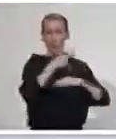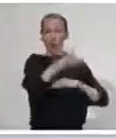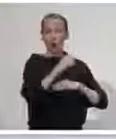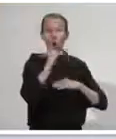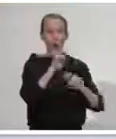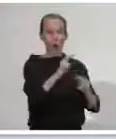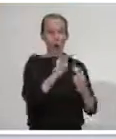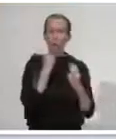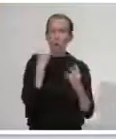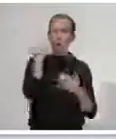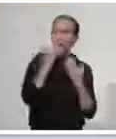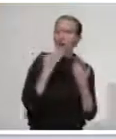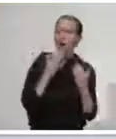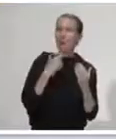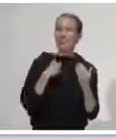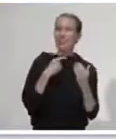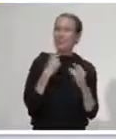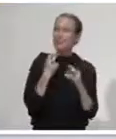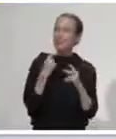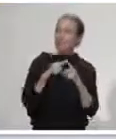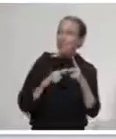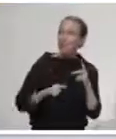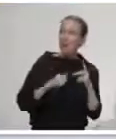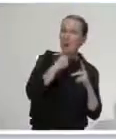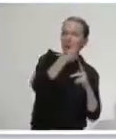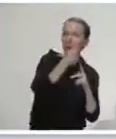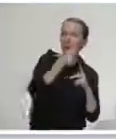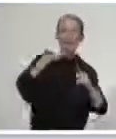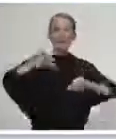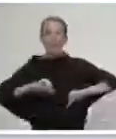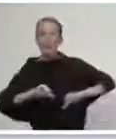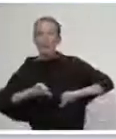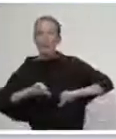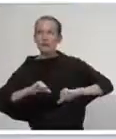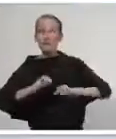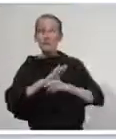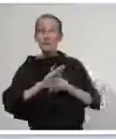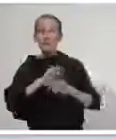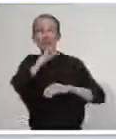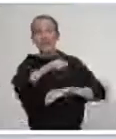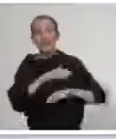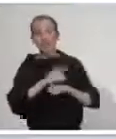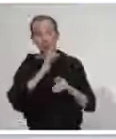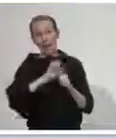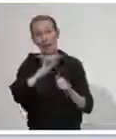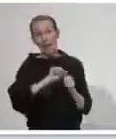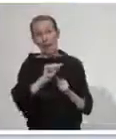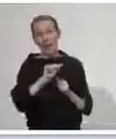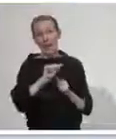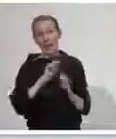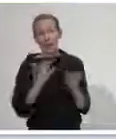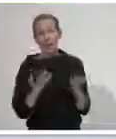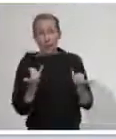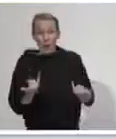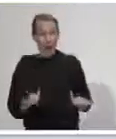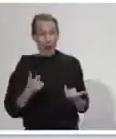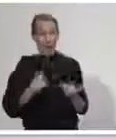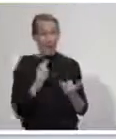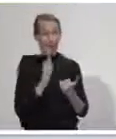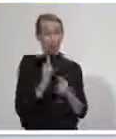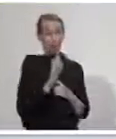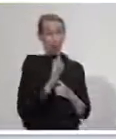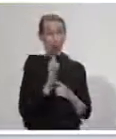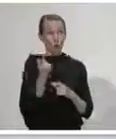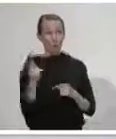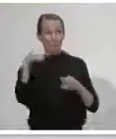event. It would be crazy to suggest we wouldn't look back at those key learnings. When it comes to membership issues, though, that's just something I wouldn't want to comment on here and now.